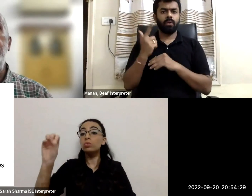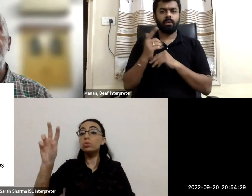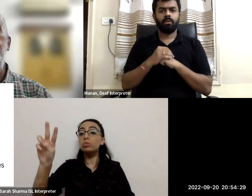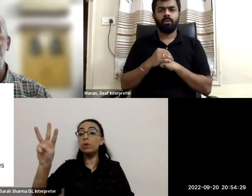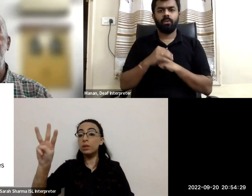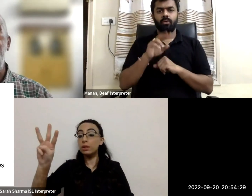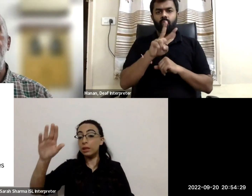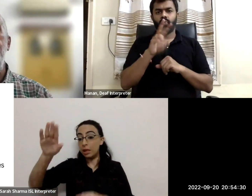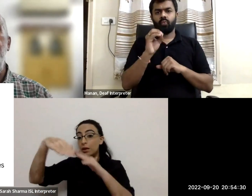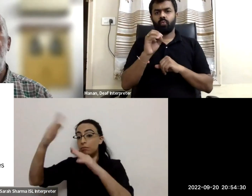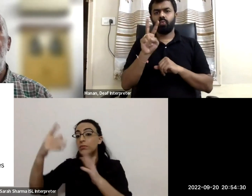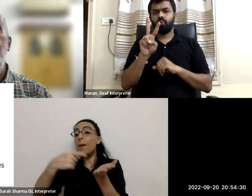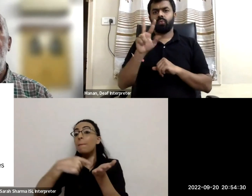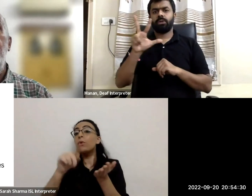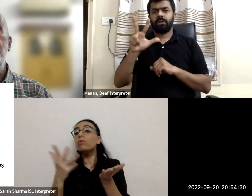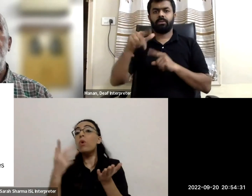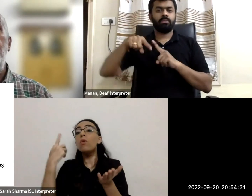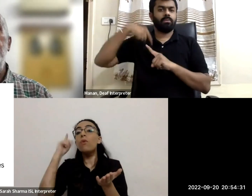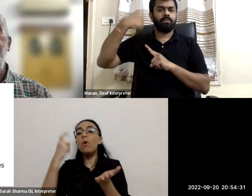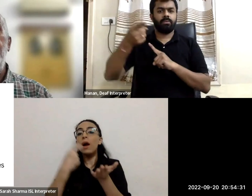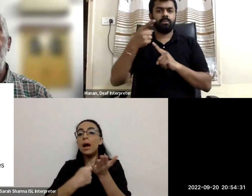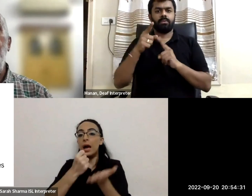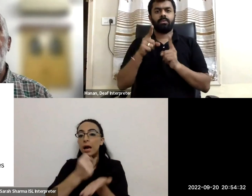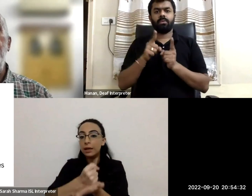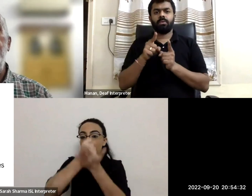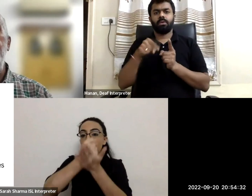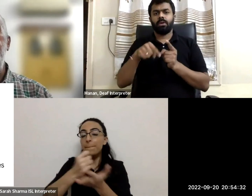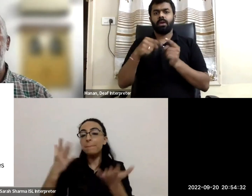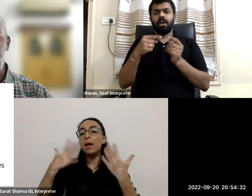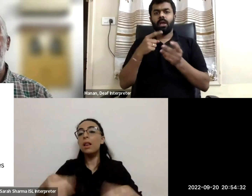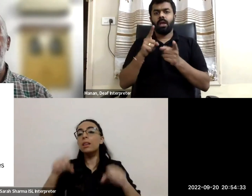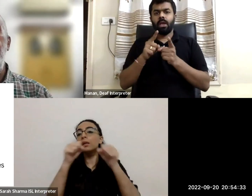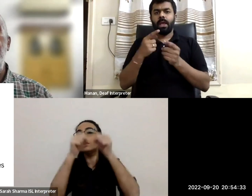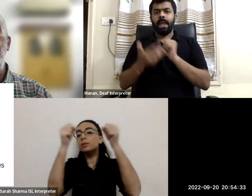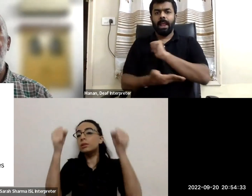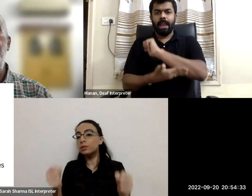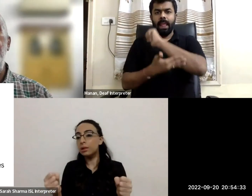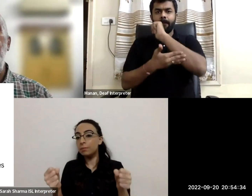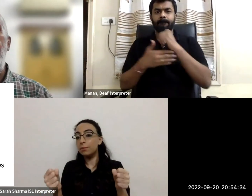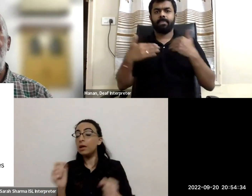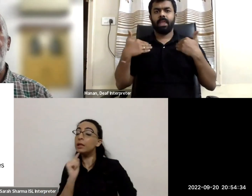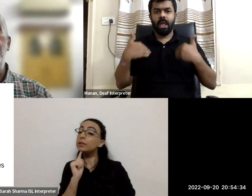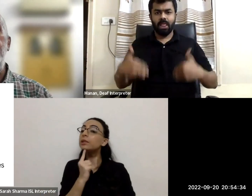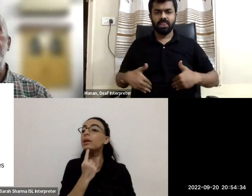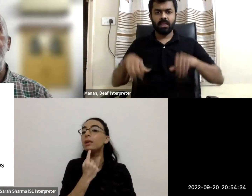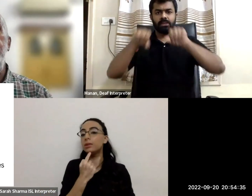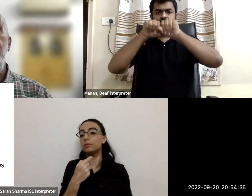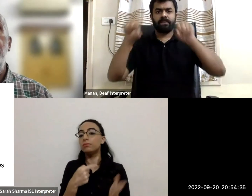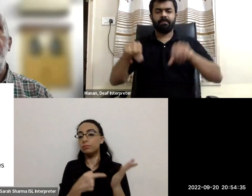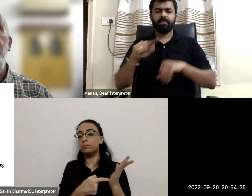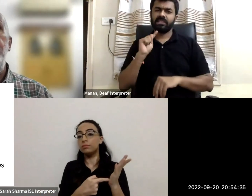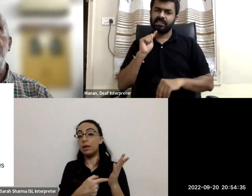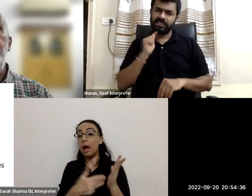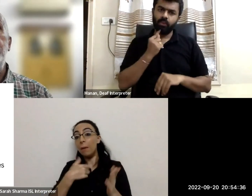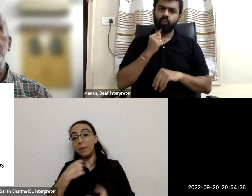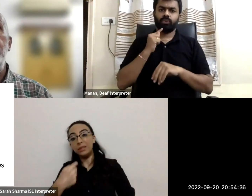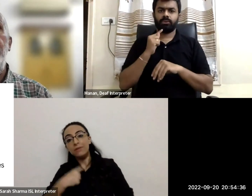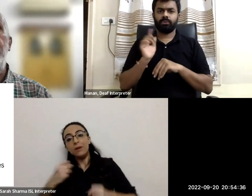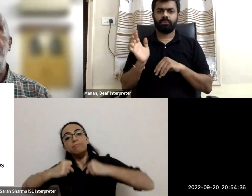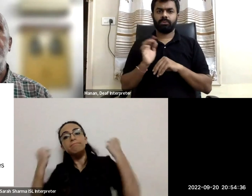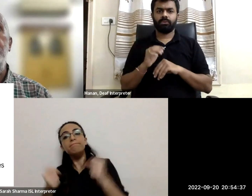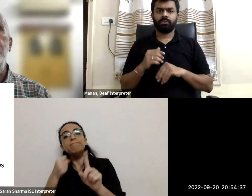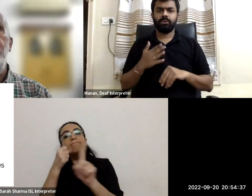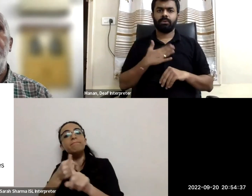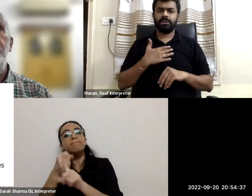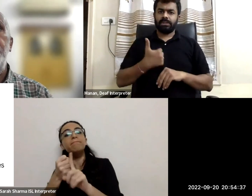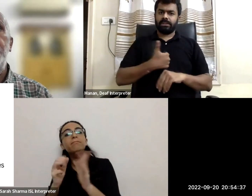rehabilitation in health systems. So it is of utmost urgency that we need to advocate with the ministers